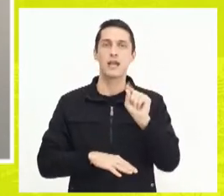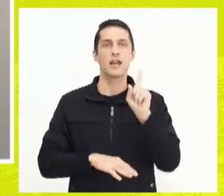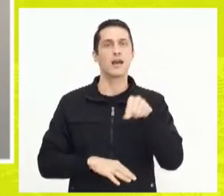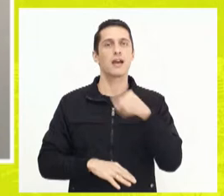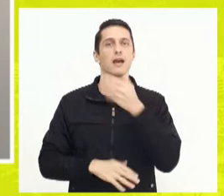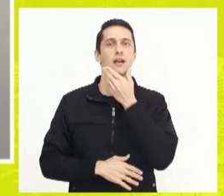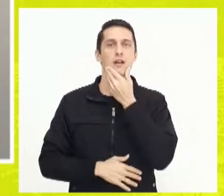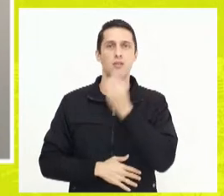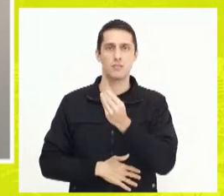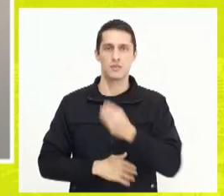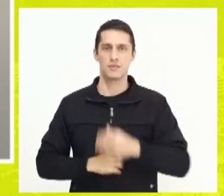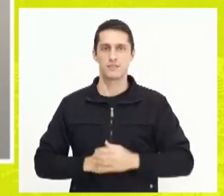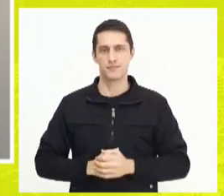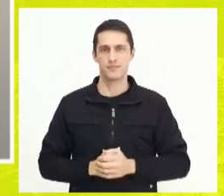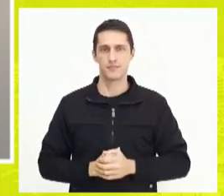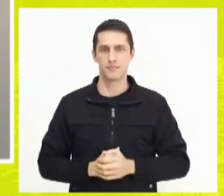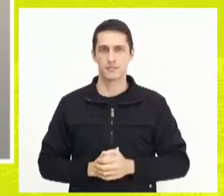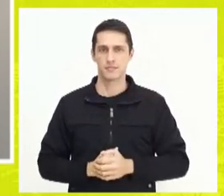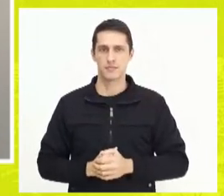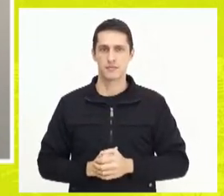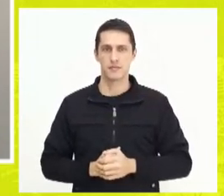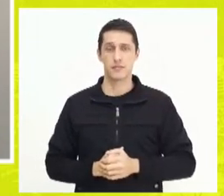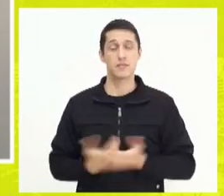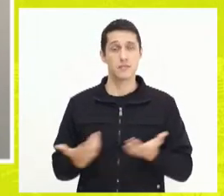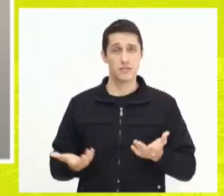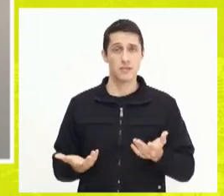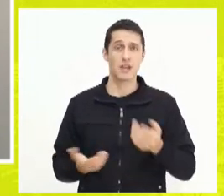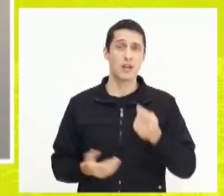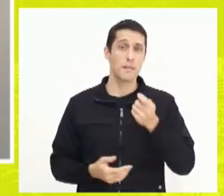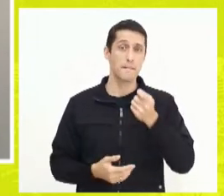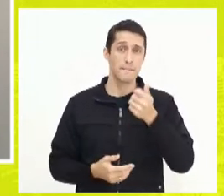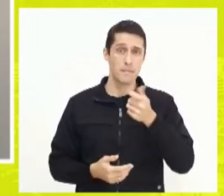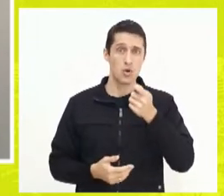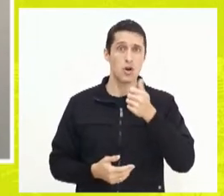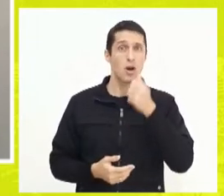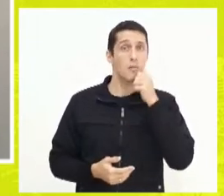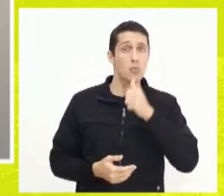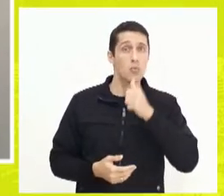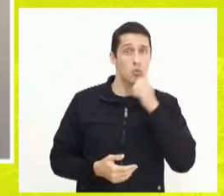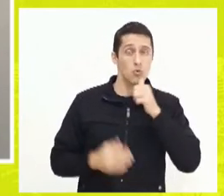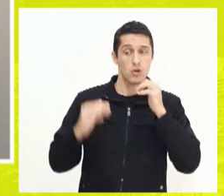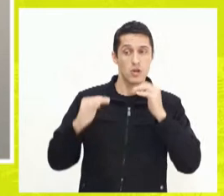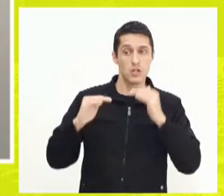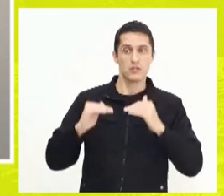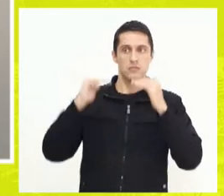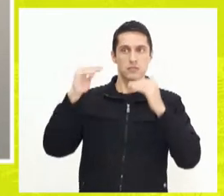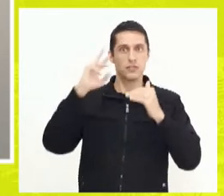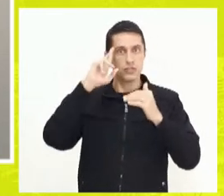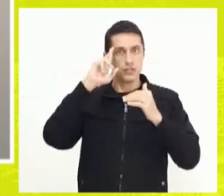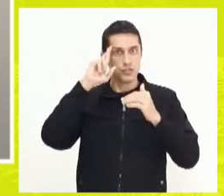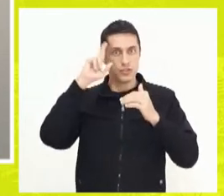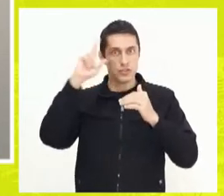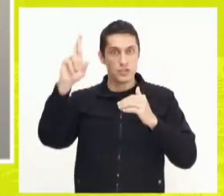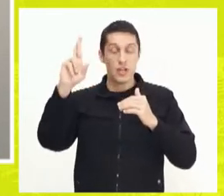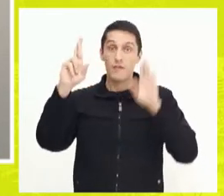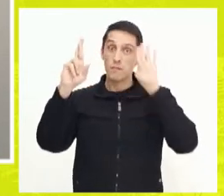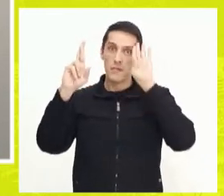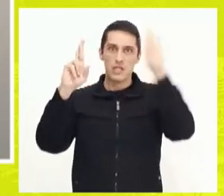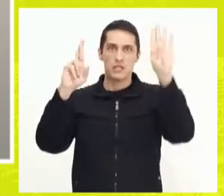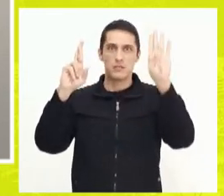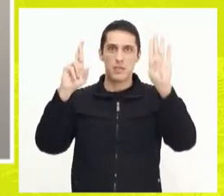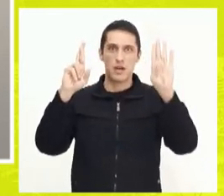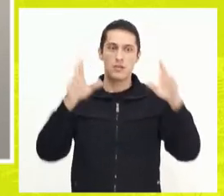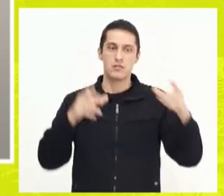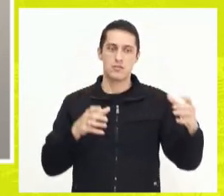are men and the fact that there's only a few women uh in the main jobs of